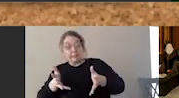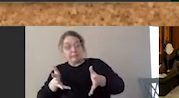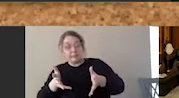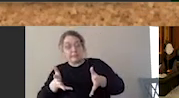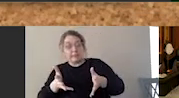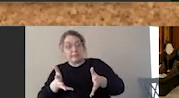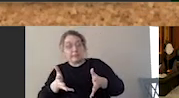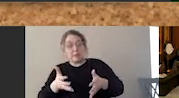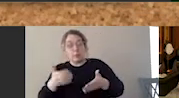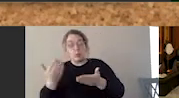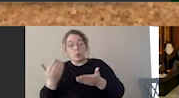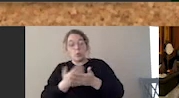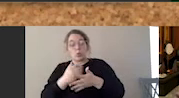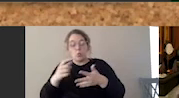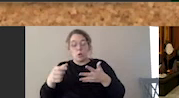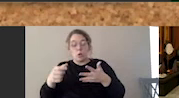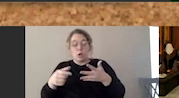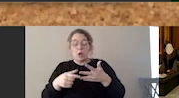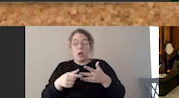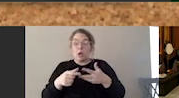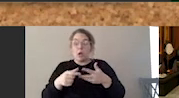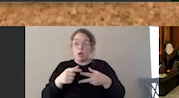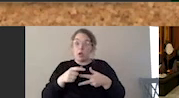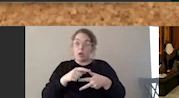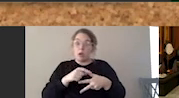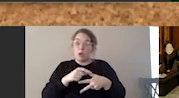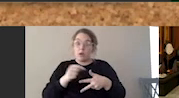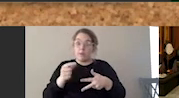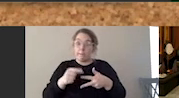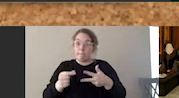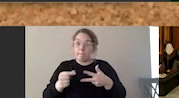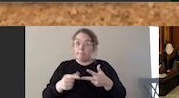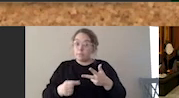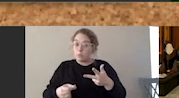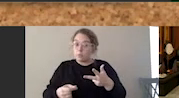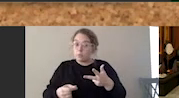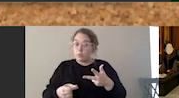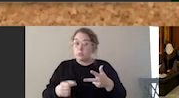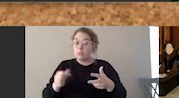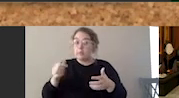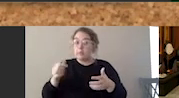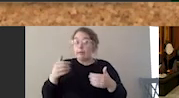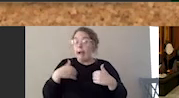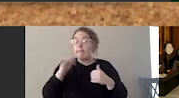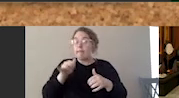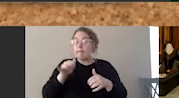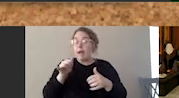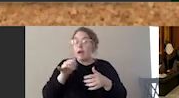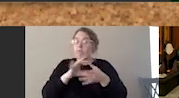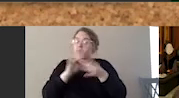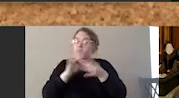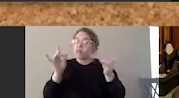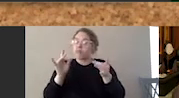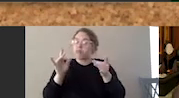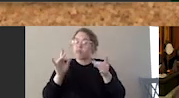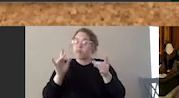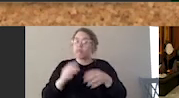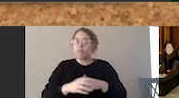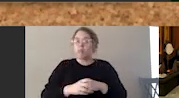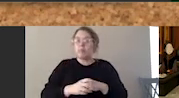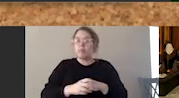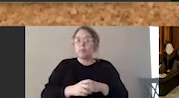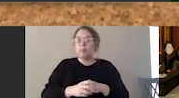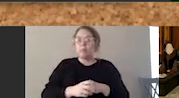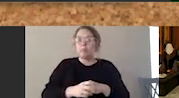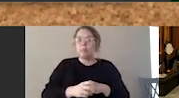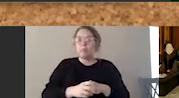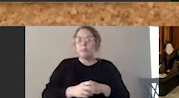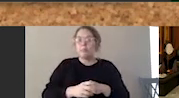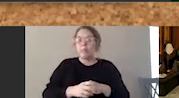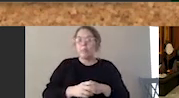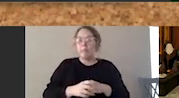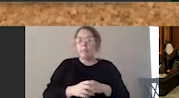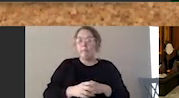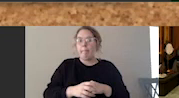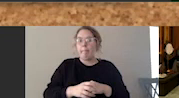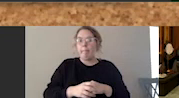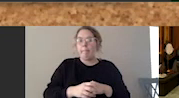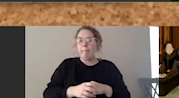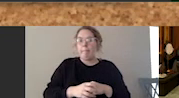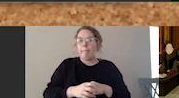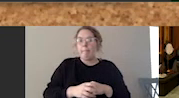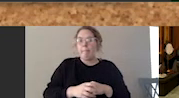in our system would have that title. But if we want to name it something more manageable, we use the fully